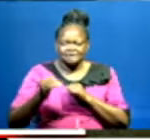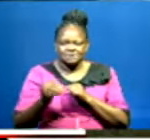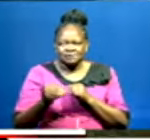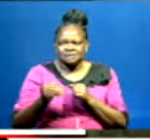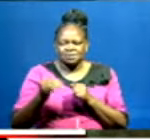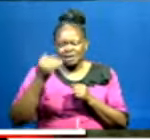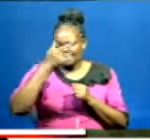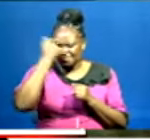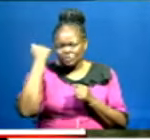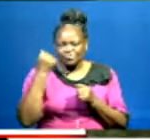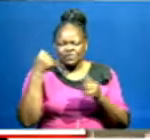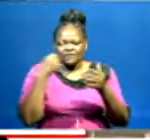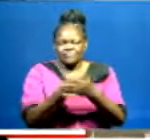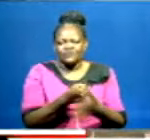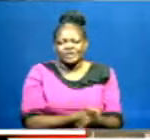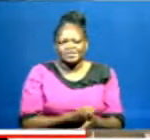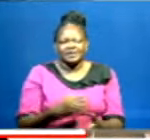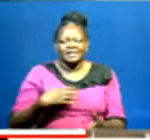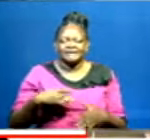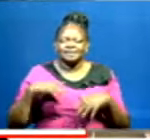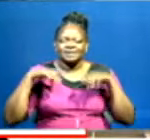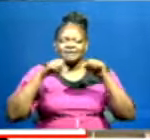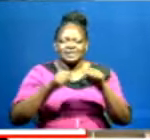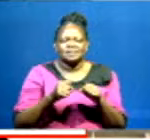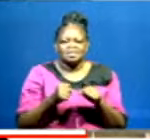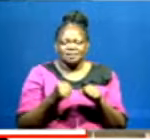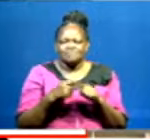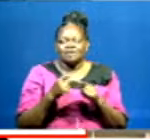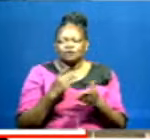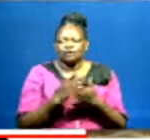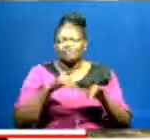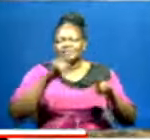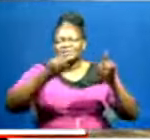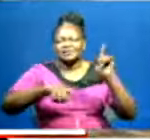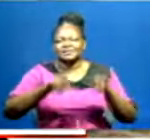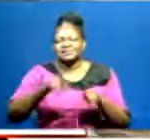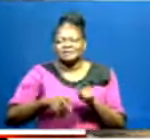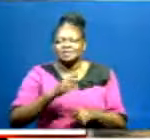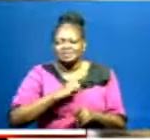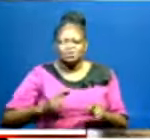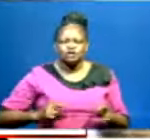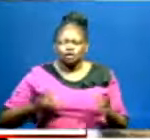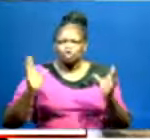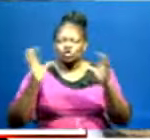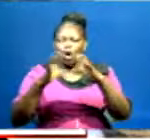its founding rich heritage, despite hosting diverse religious communities.